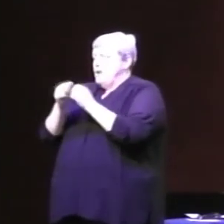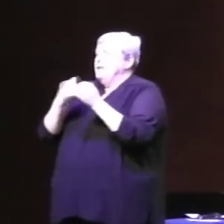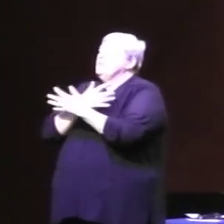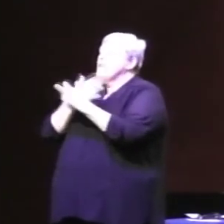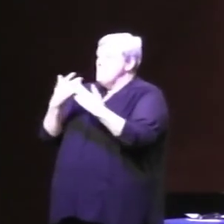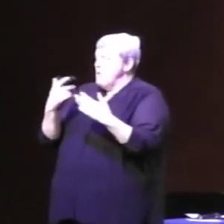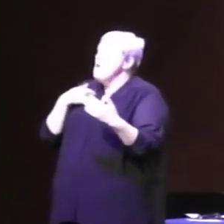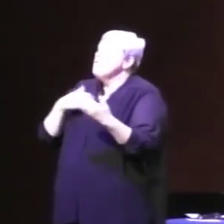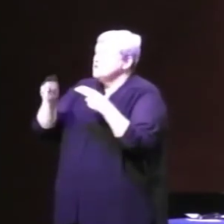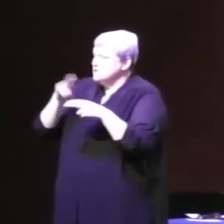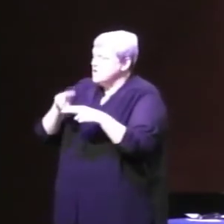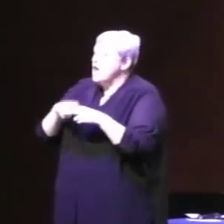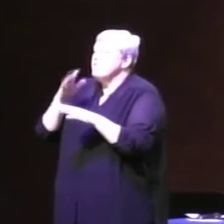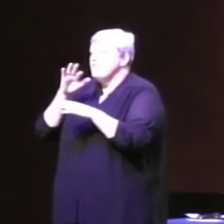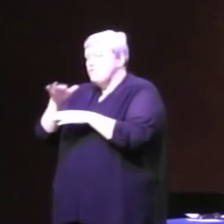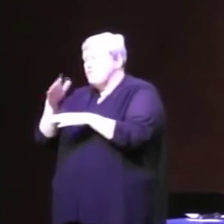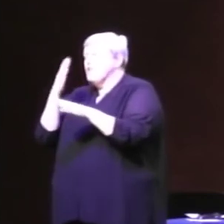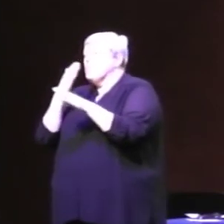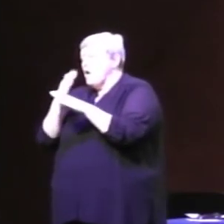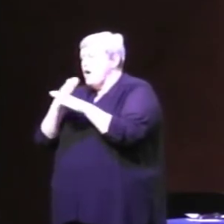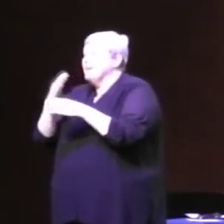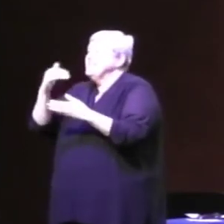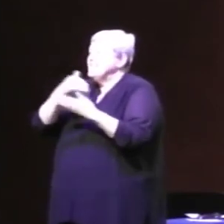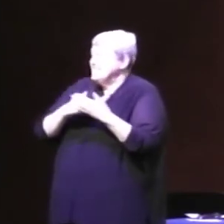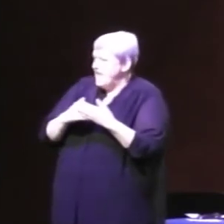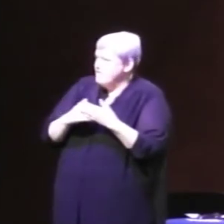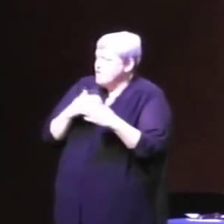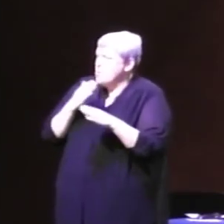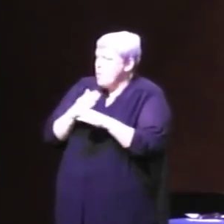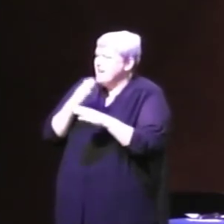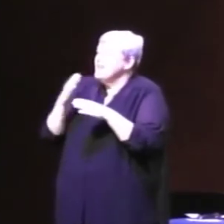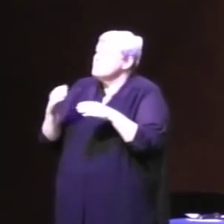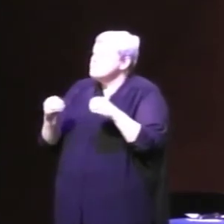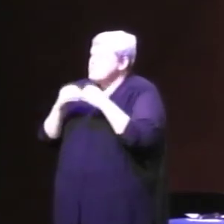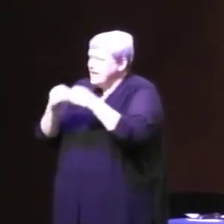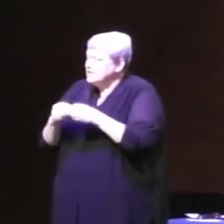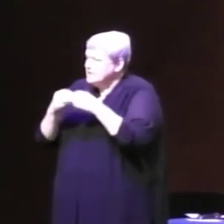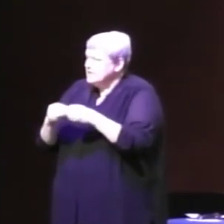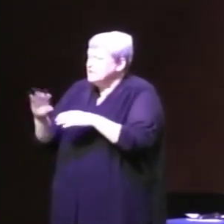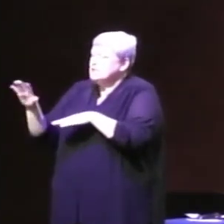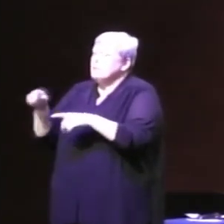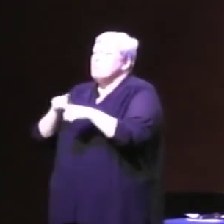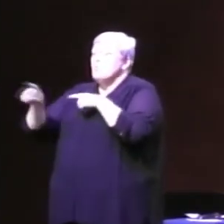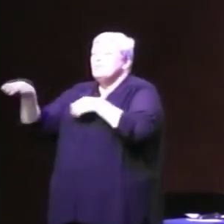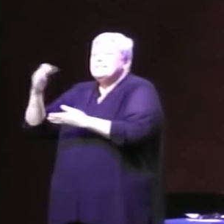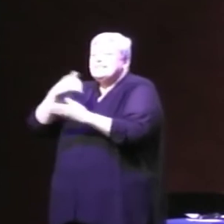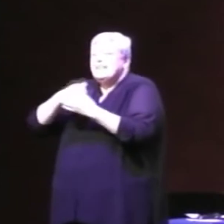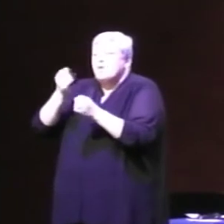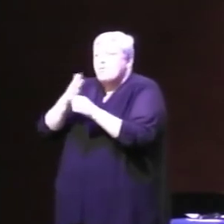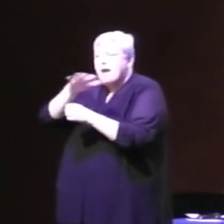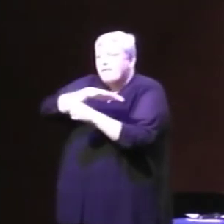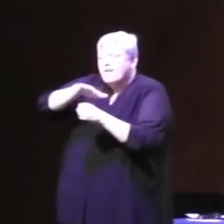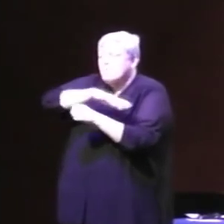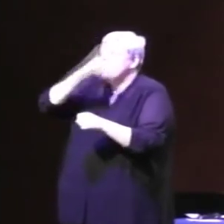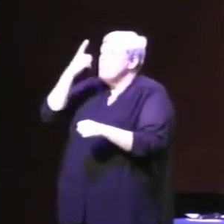to consistently apply safe working practices to deliver the safest working environments possible. We do, however,